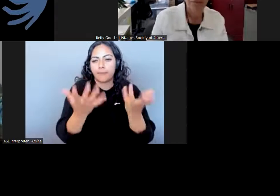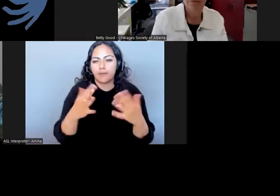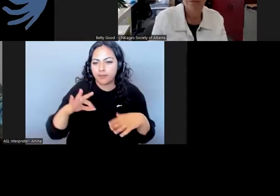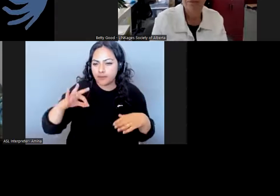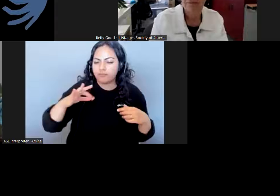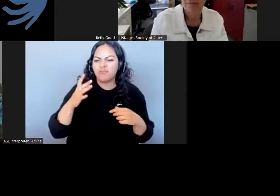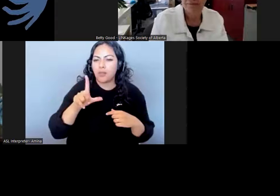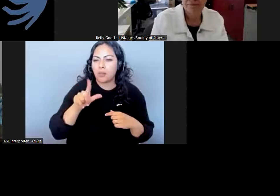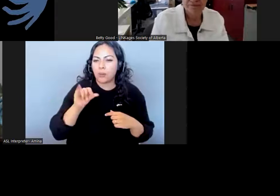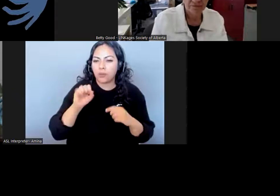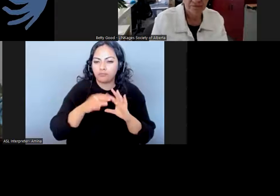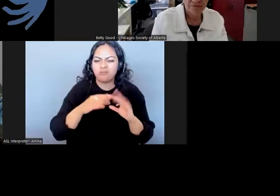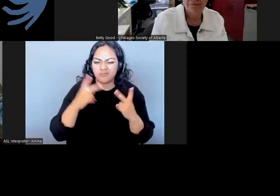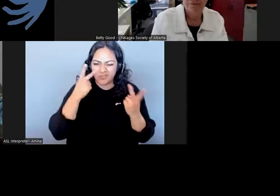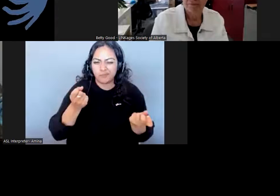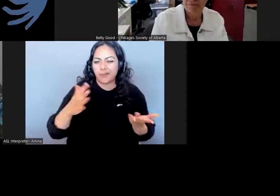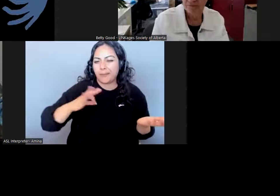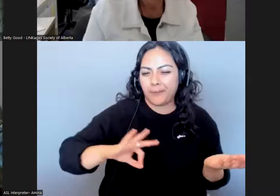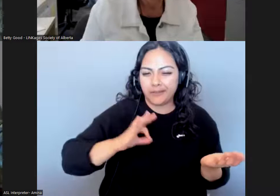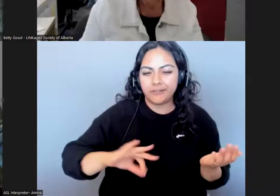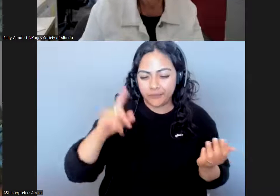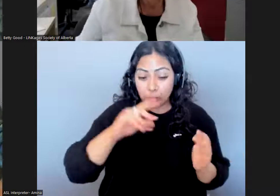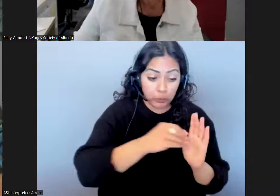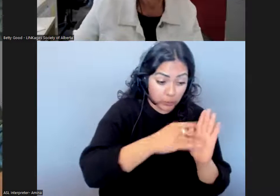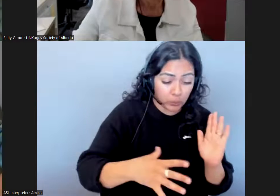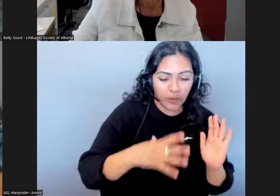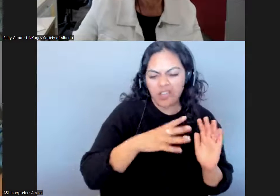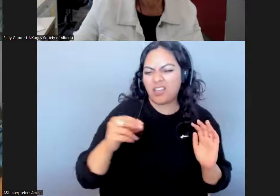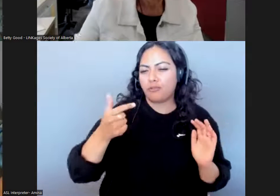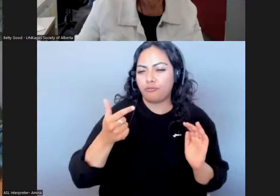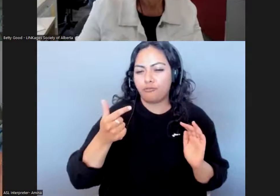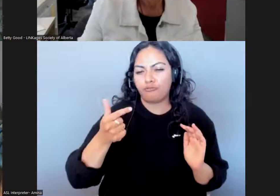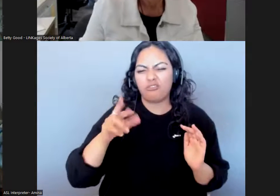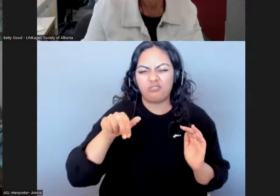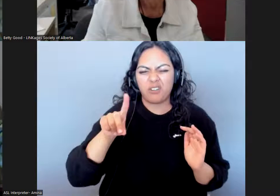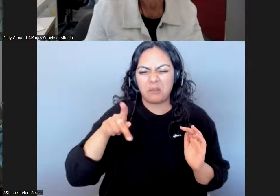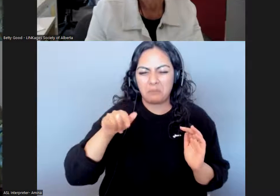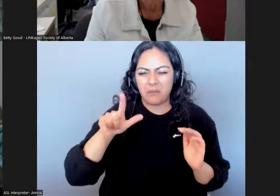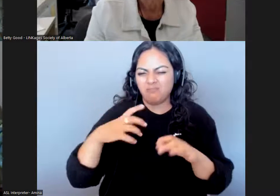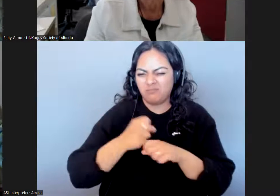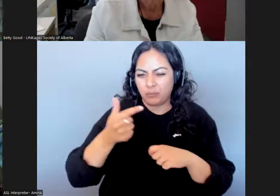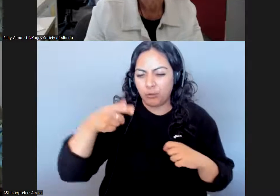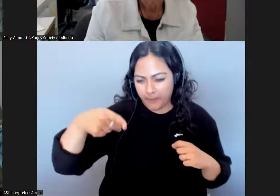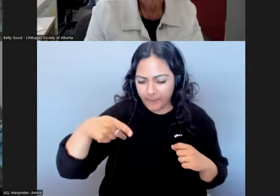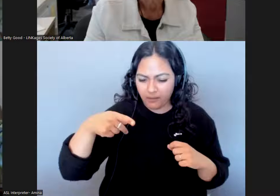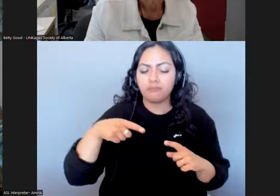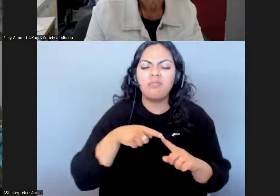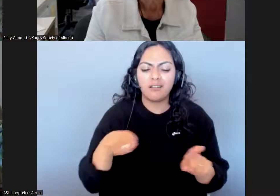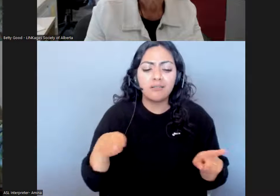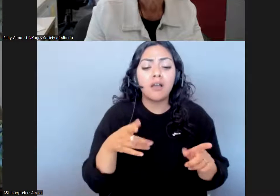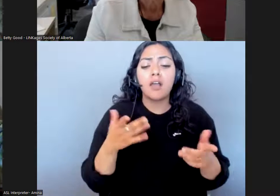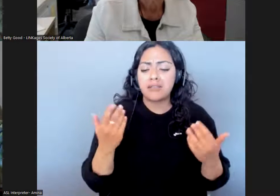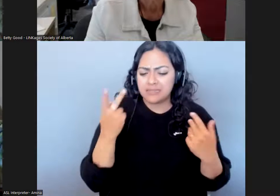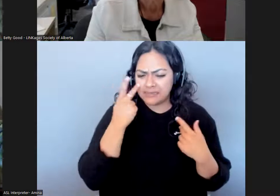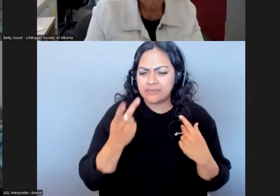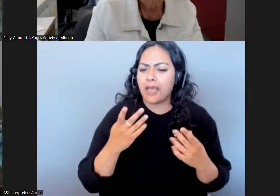in particular, for the GrandPals, what we've seen is that there's a sense of community that's been